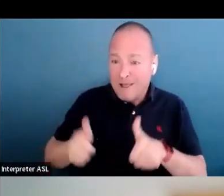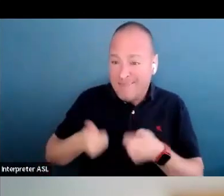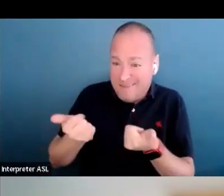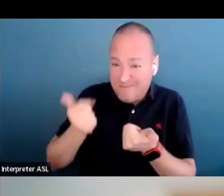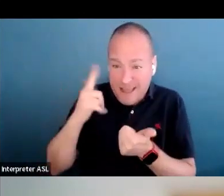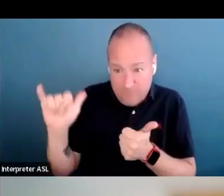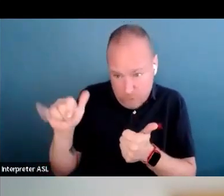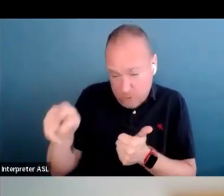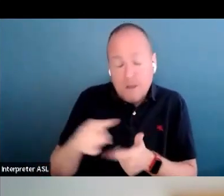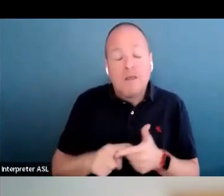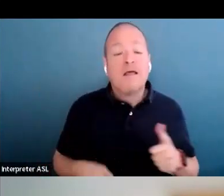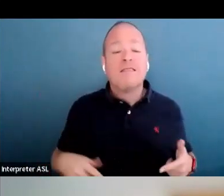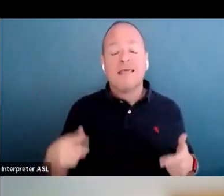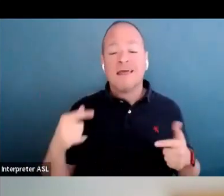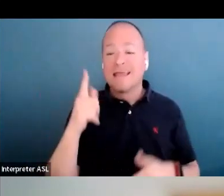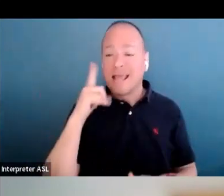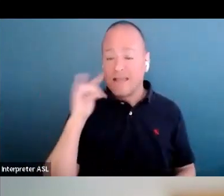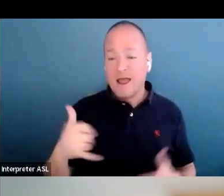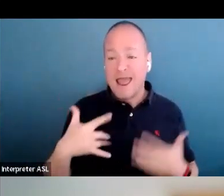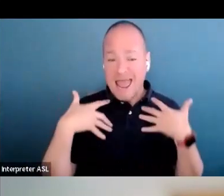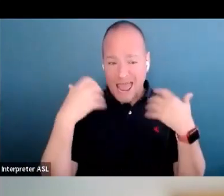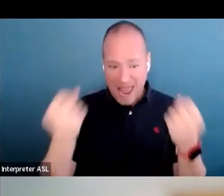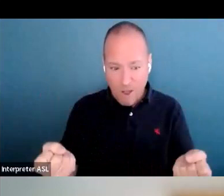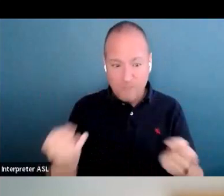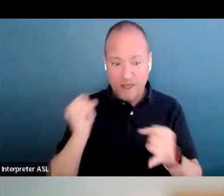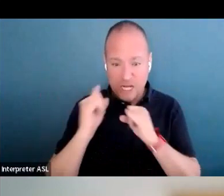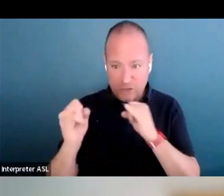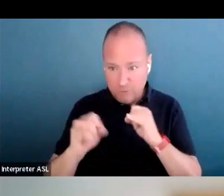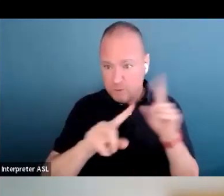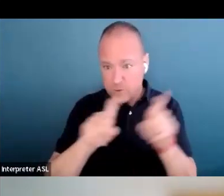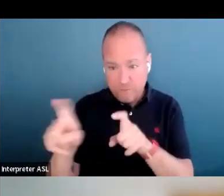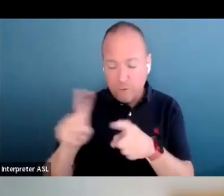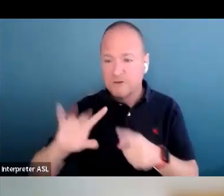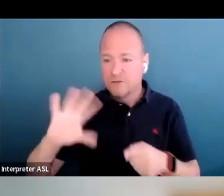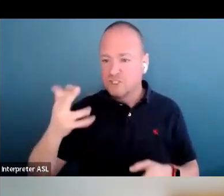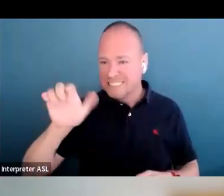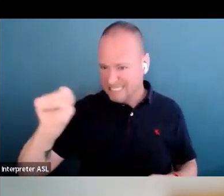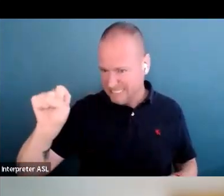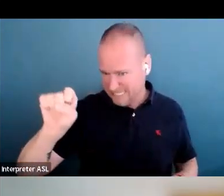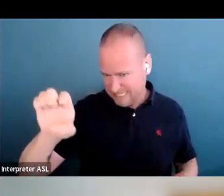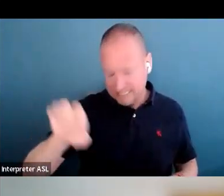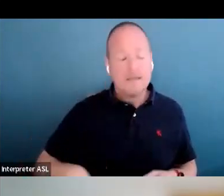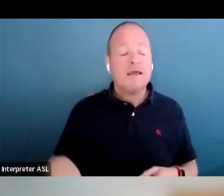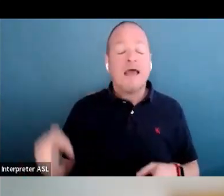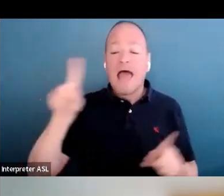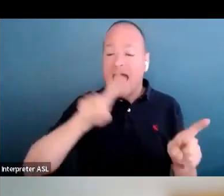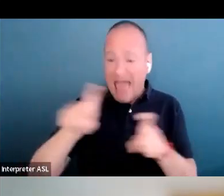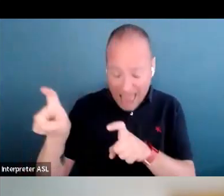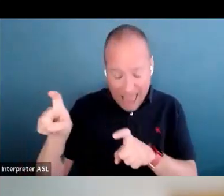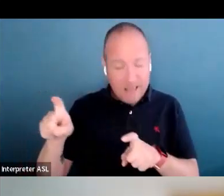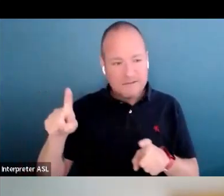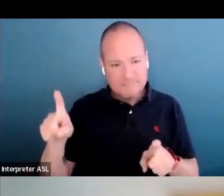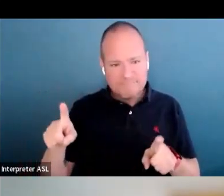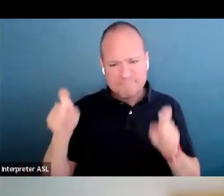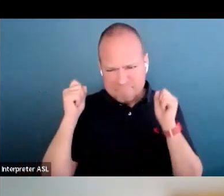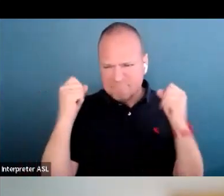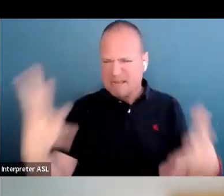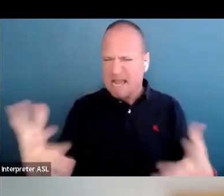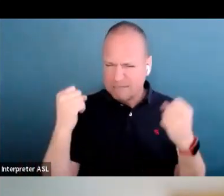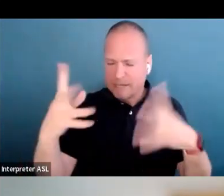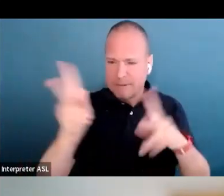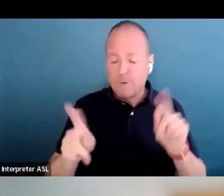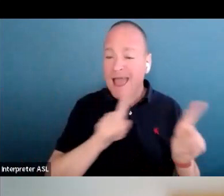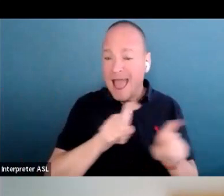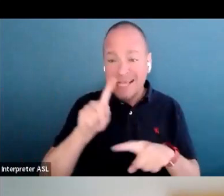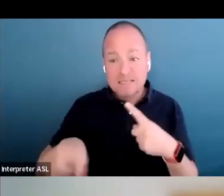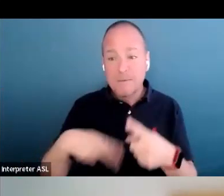California Health Interview Survey, or CHEES, reaches over 20,000 Californians and asks about many health and disability issues, but not